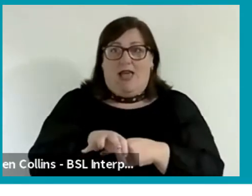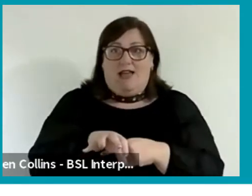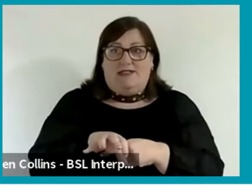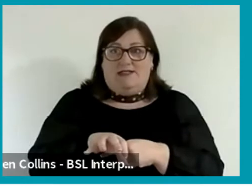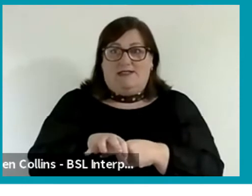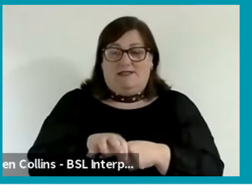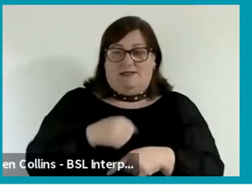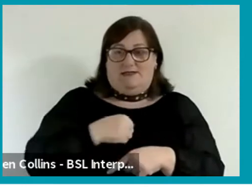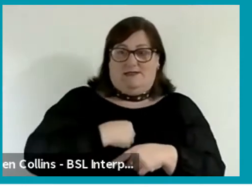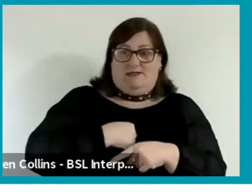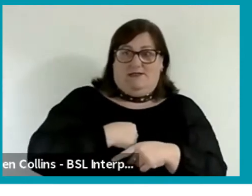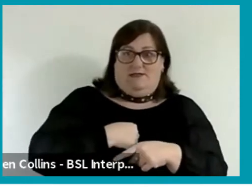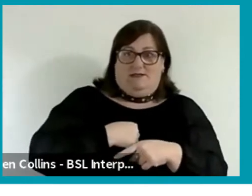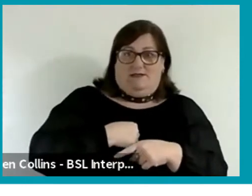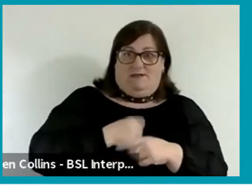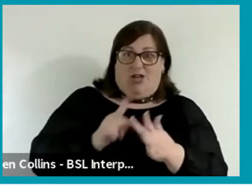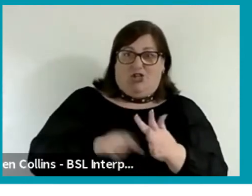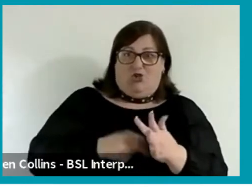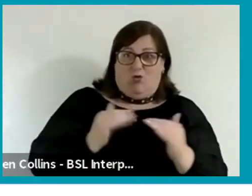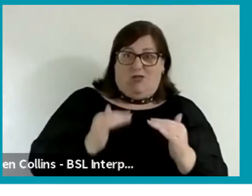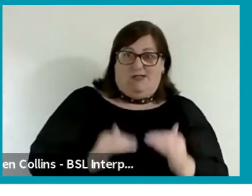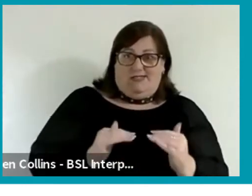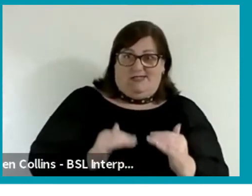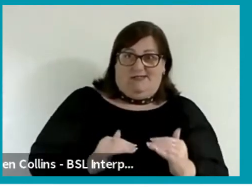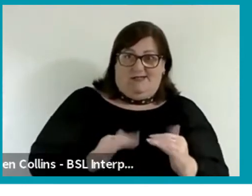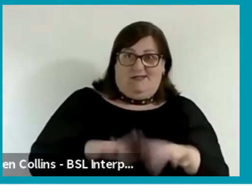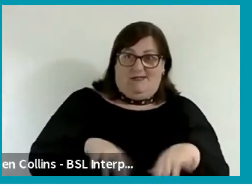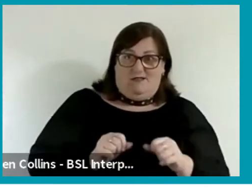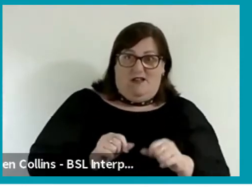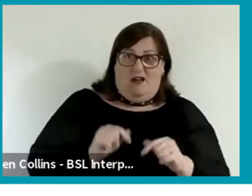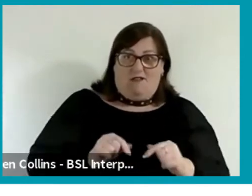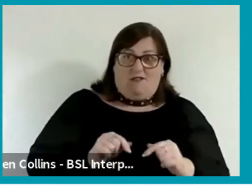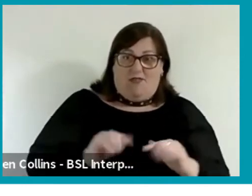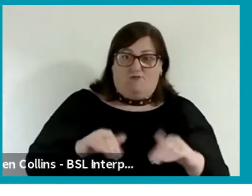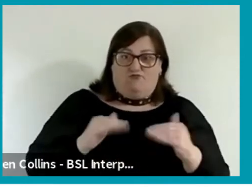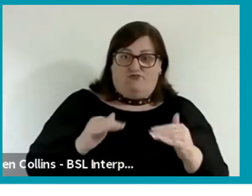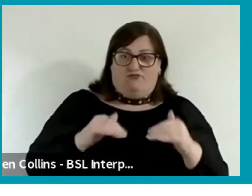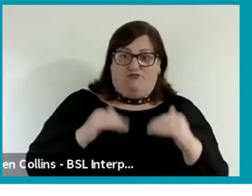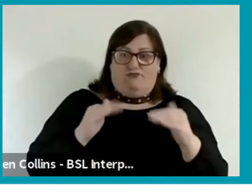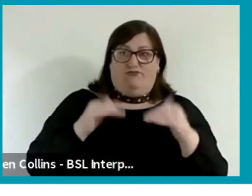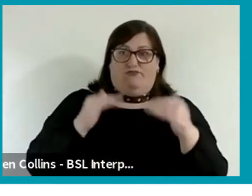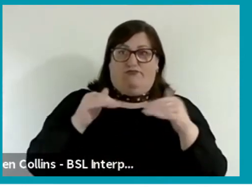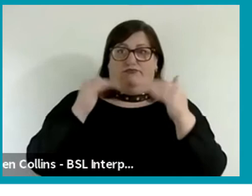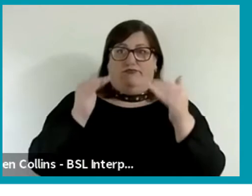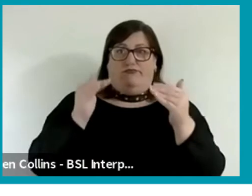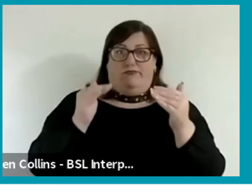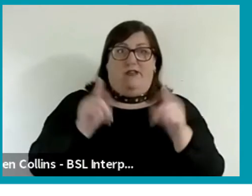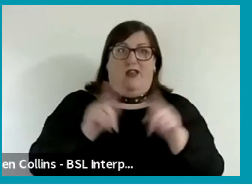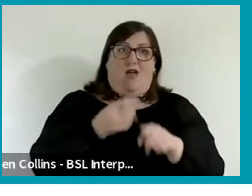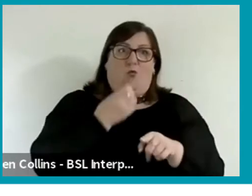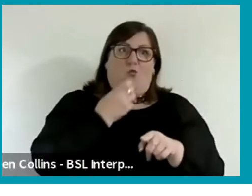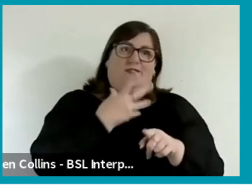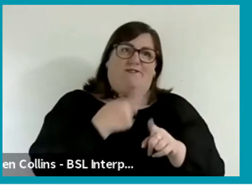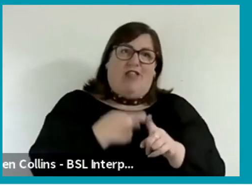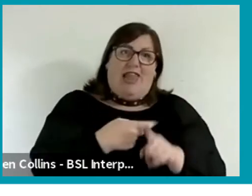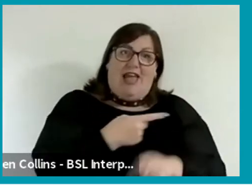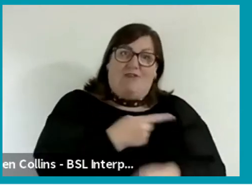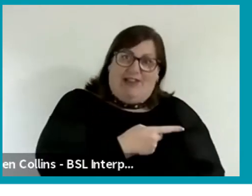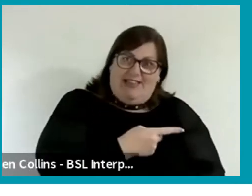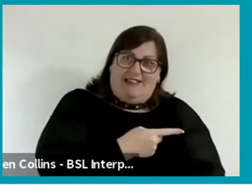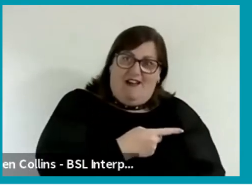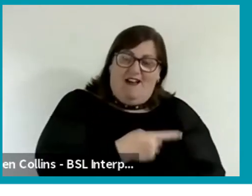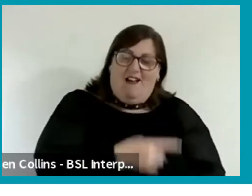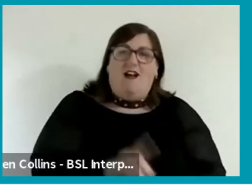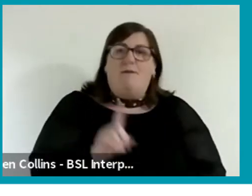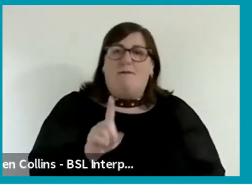junior traders and analysts start. Have an interview. Now it's with the wonderful Karolina in our talent acquisition. But when it was many years